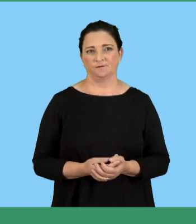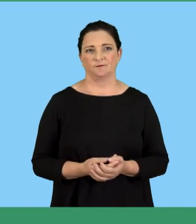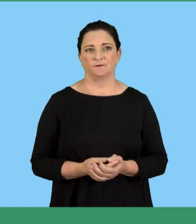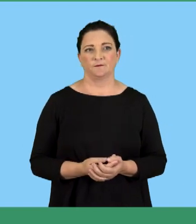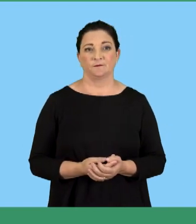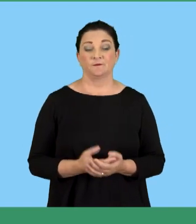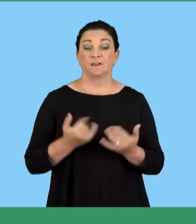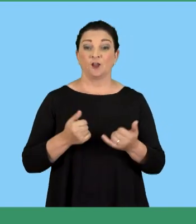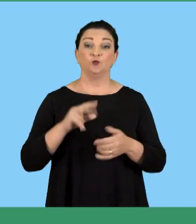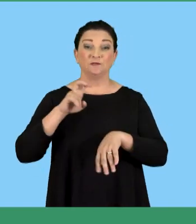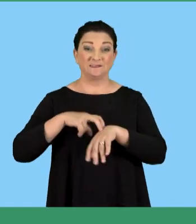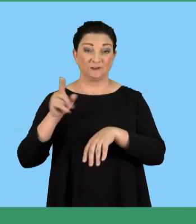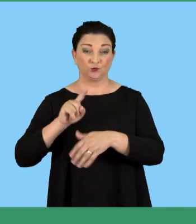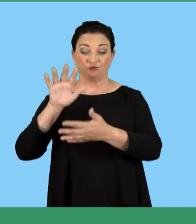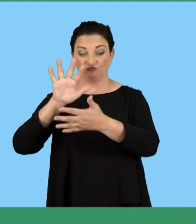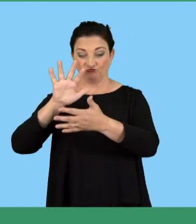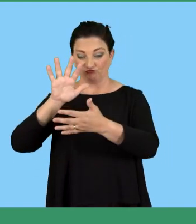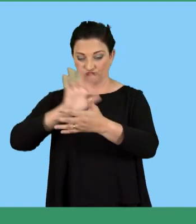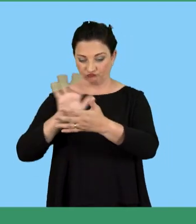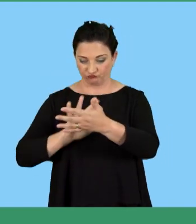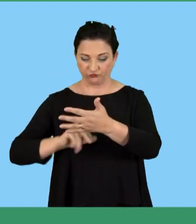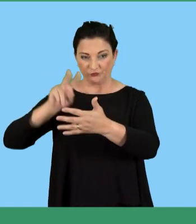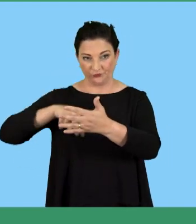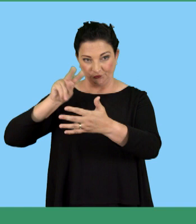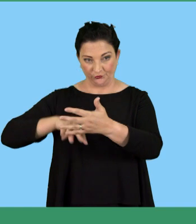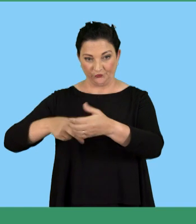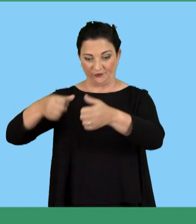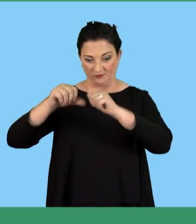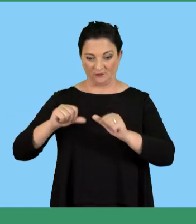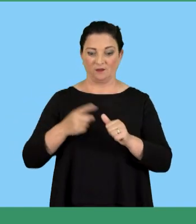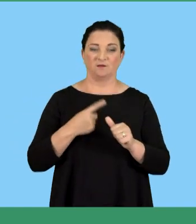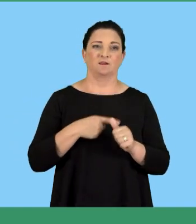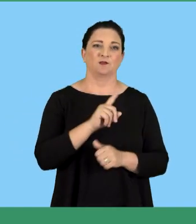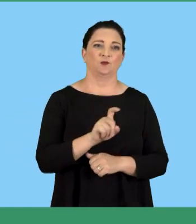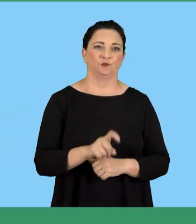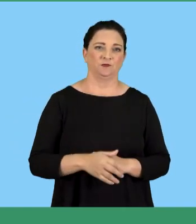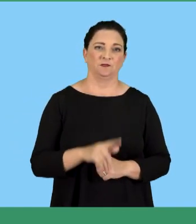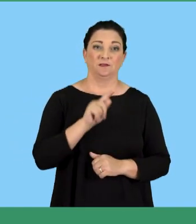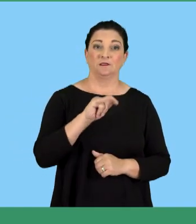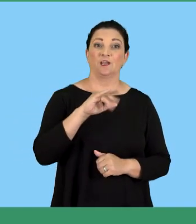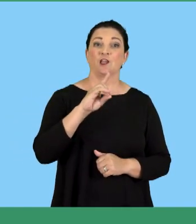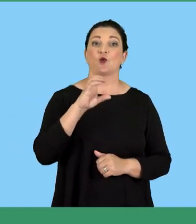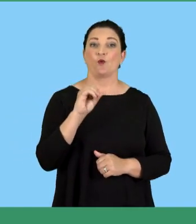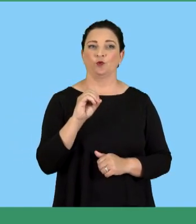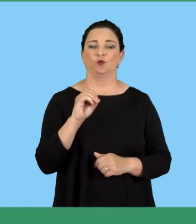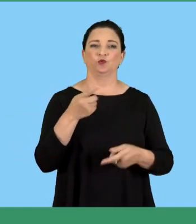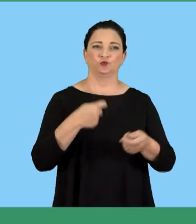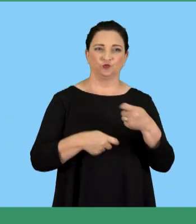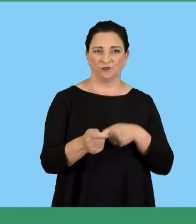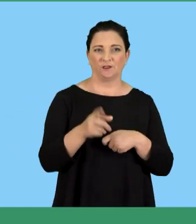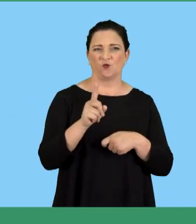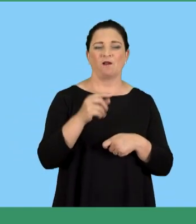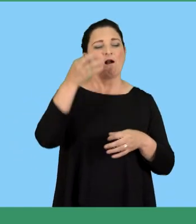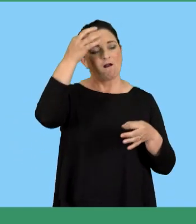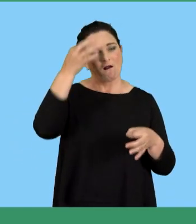the instruction is to read the scenario below and answer questions that follow. We have Tido Traders. Tido Traders decided